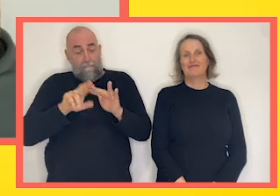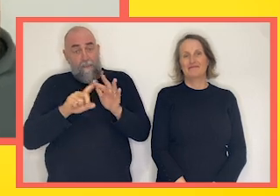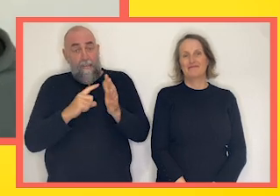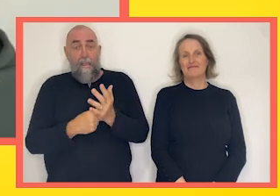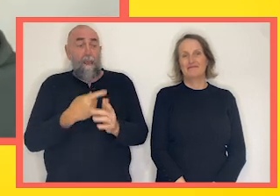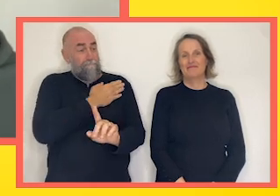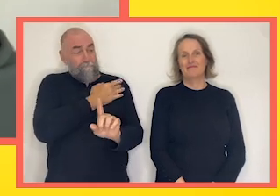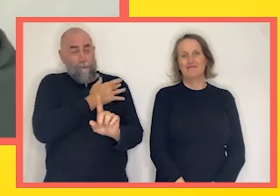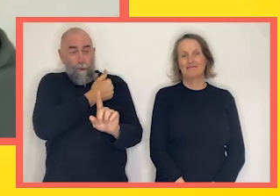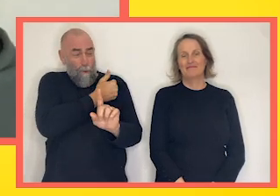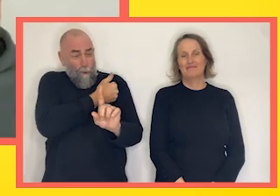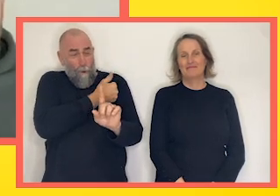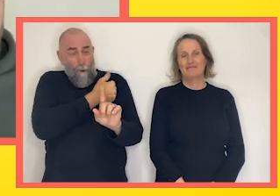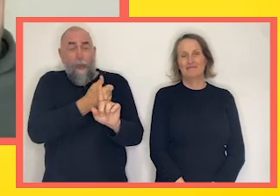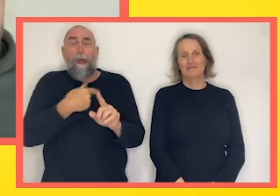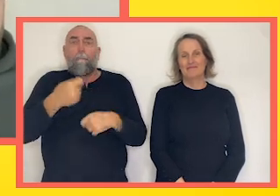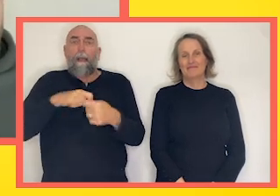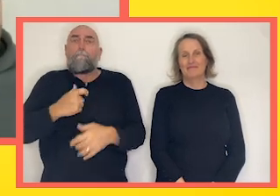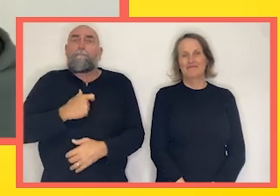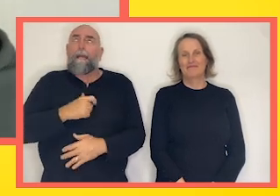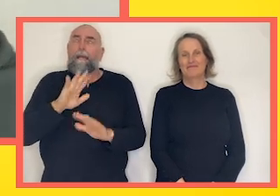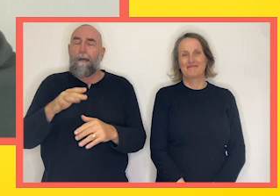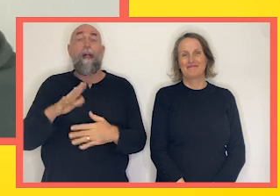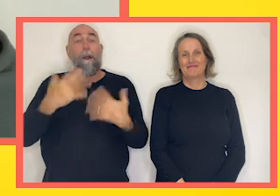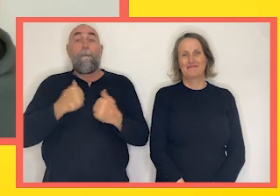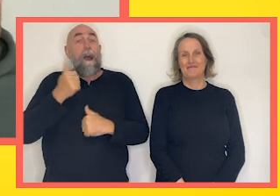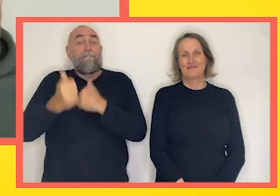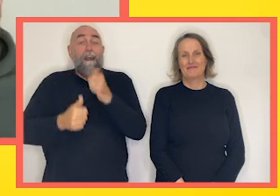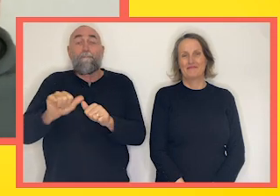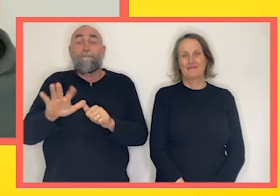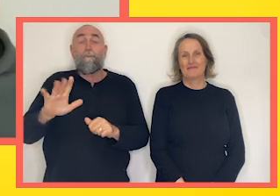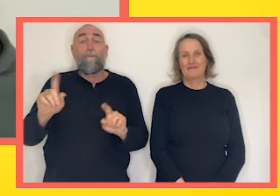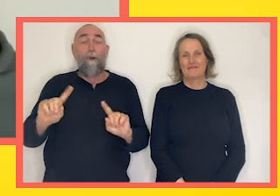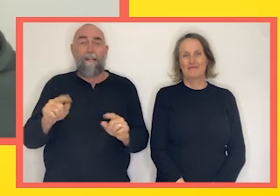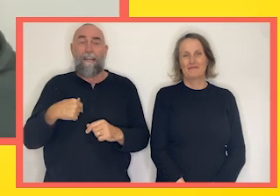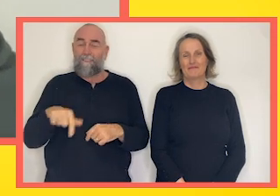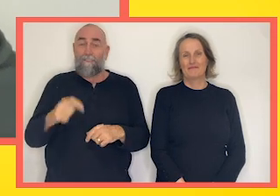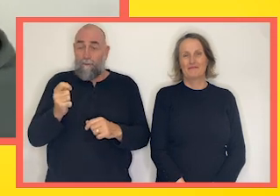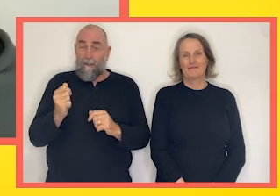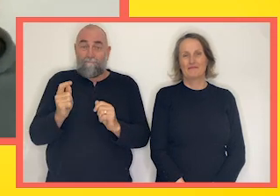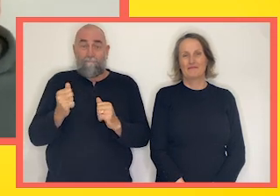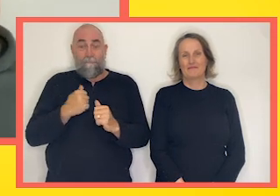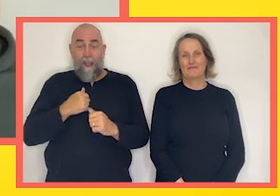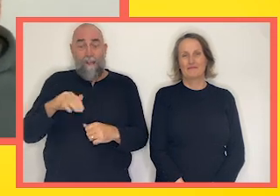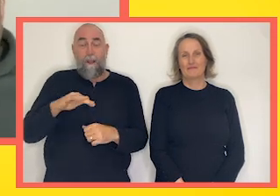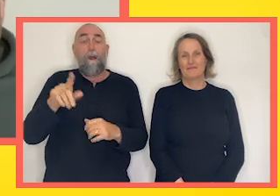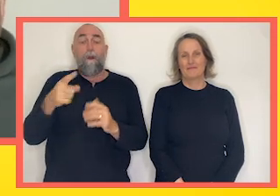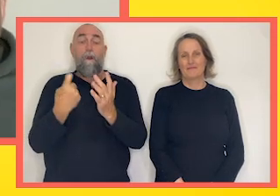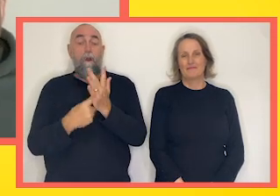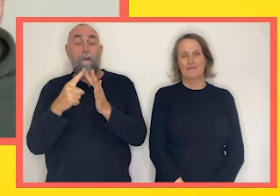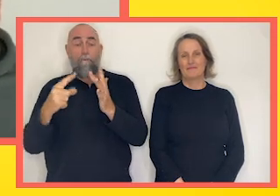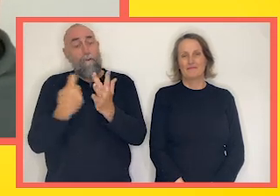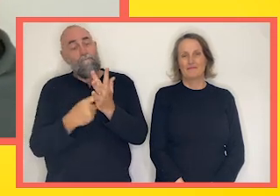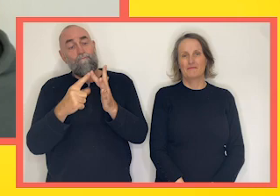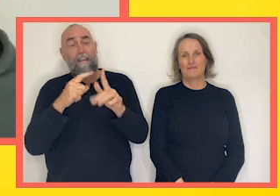much fun. I'm going to jump into my You Little Ripper moment. It is a little close to home. Reed McCracken, the